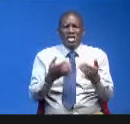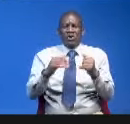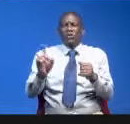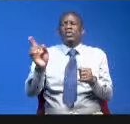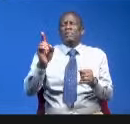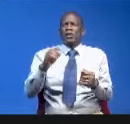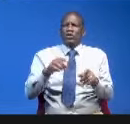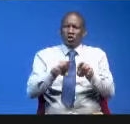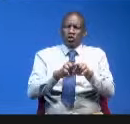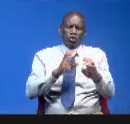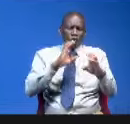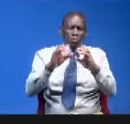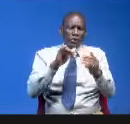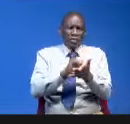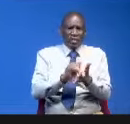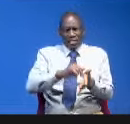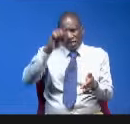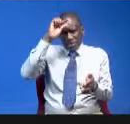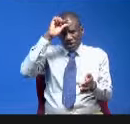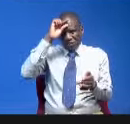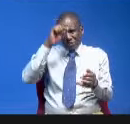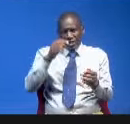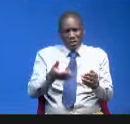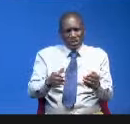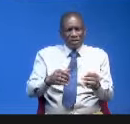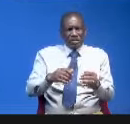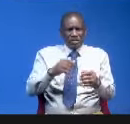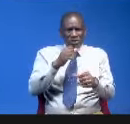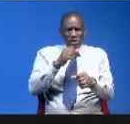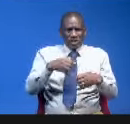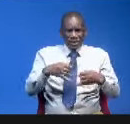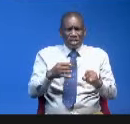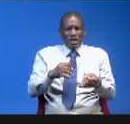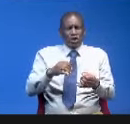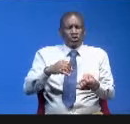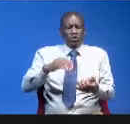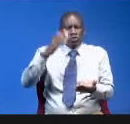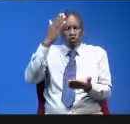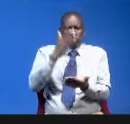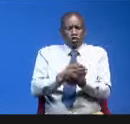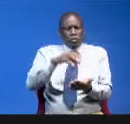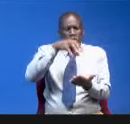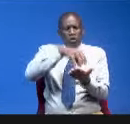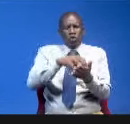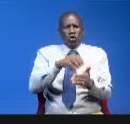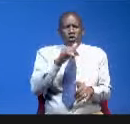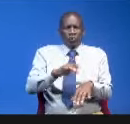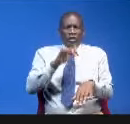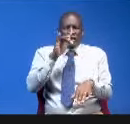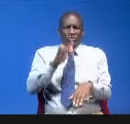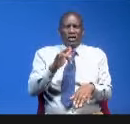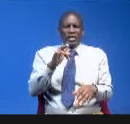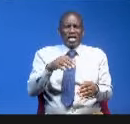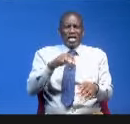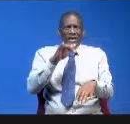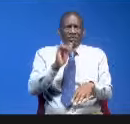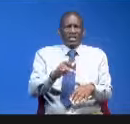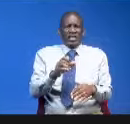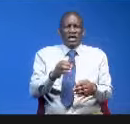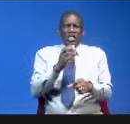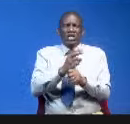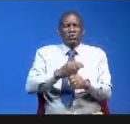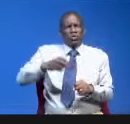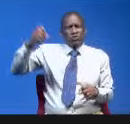further communicated that the government is racing to relax the conditions that have tampered and hampered the uptake of